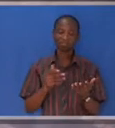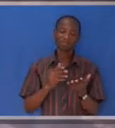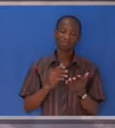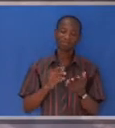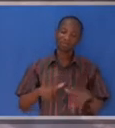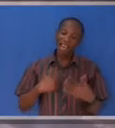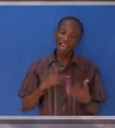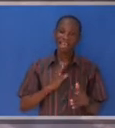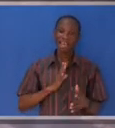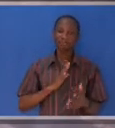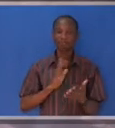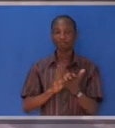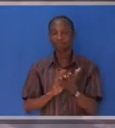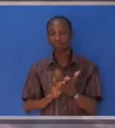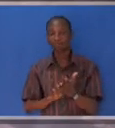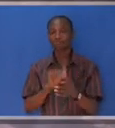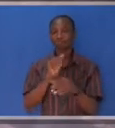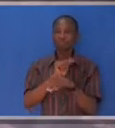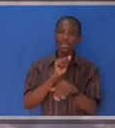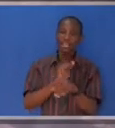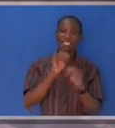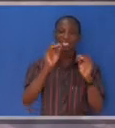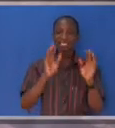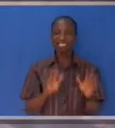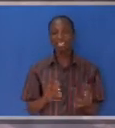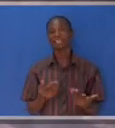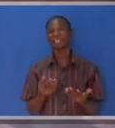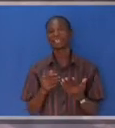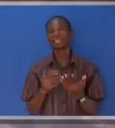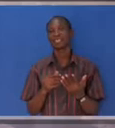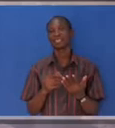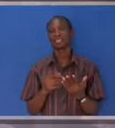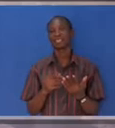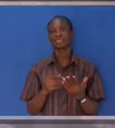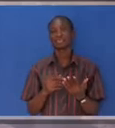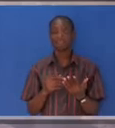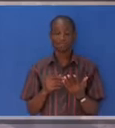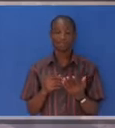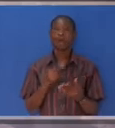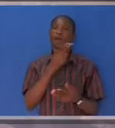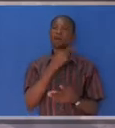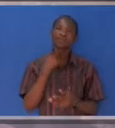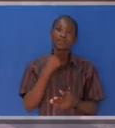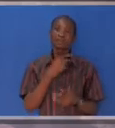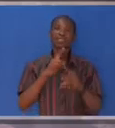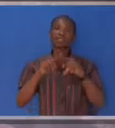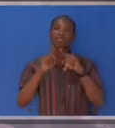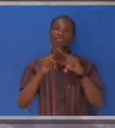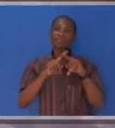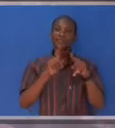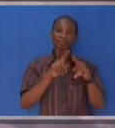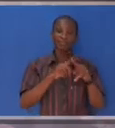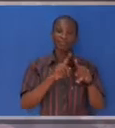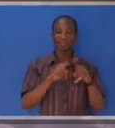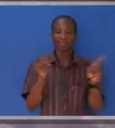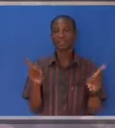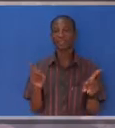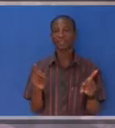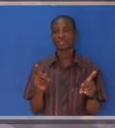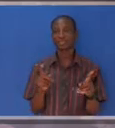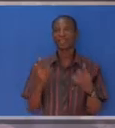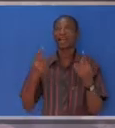schools ebi mu ye won adwuma ebi mu ye ade kyerefo afei asofo ahodo a aba a